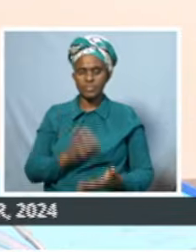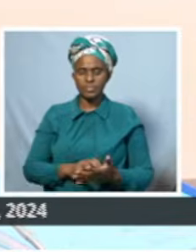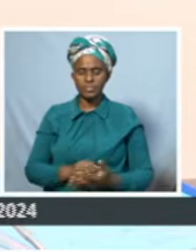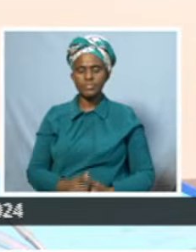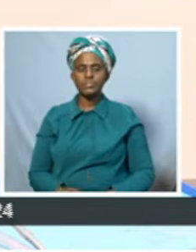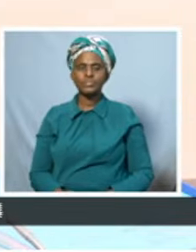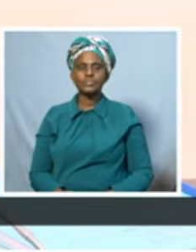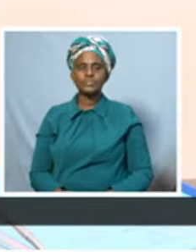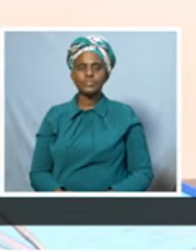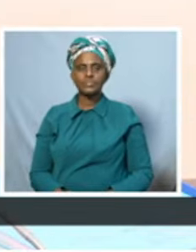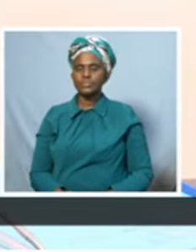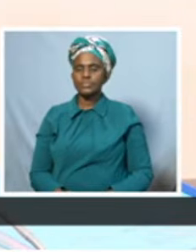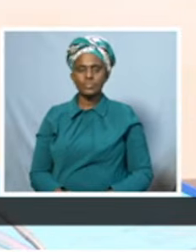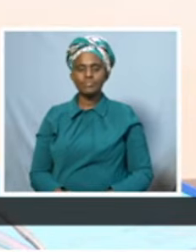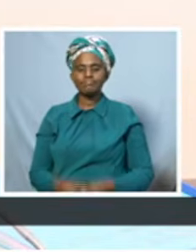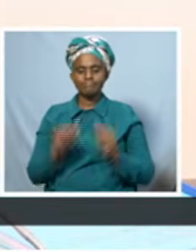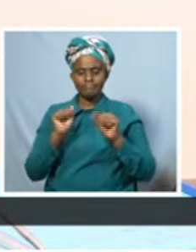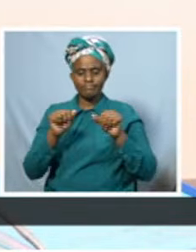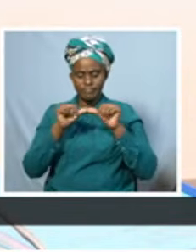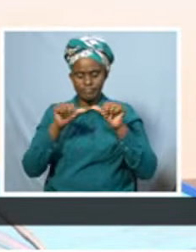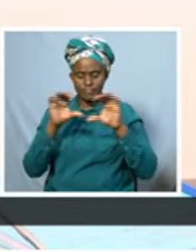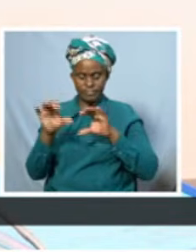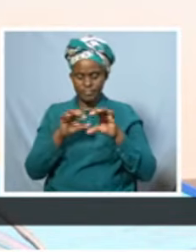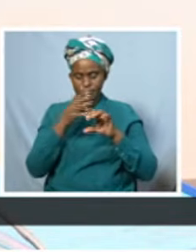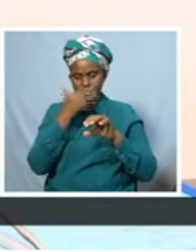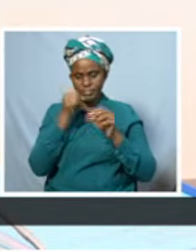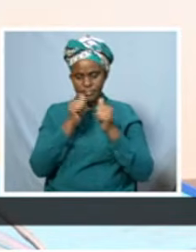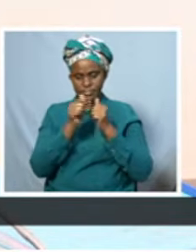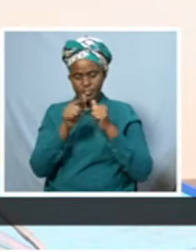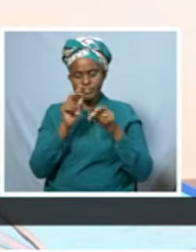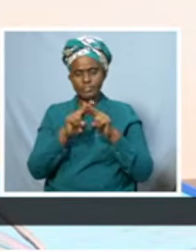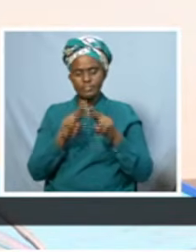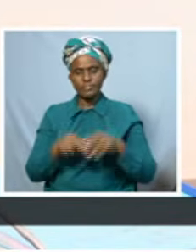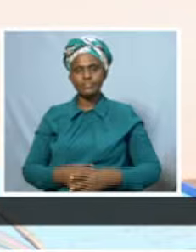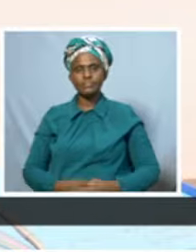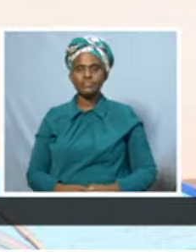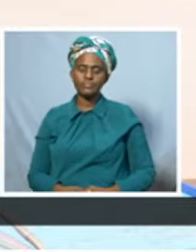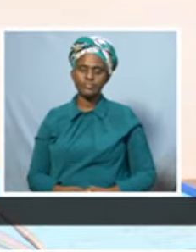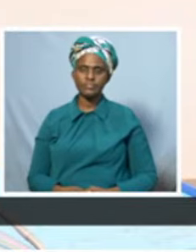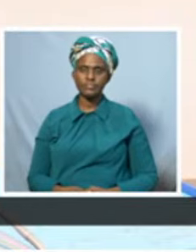473,000. So we can still do better, the Chair.